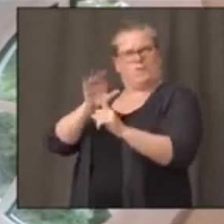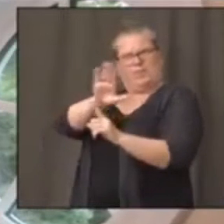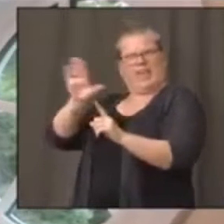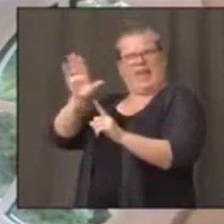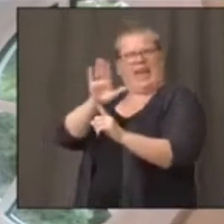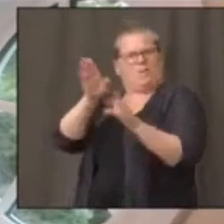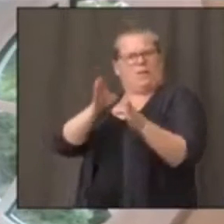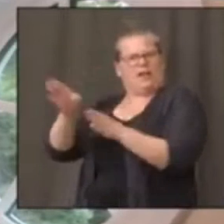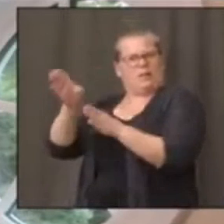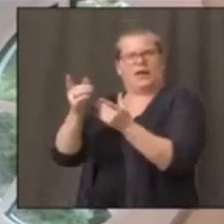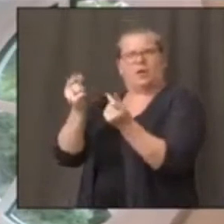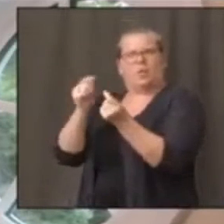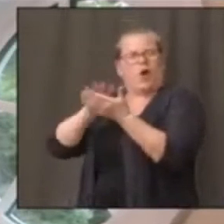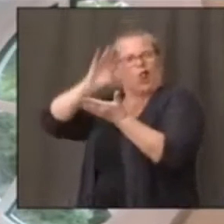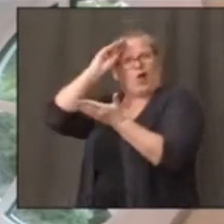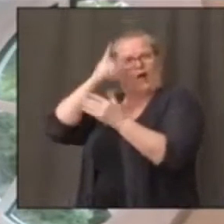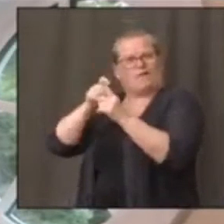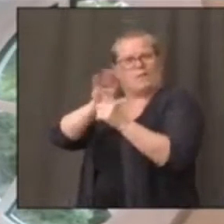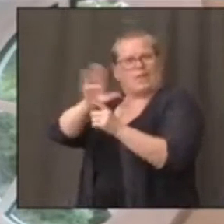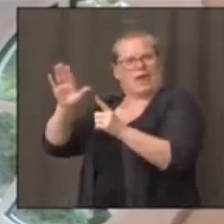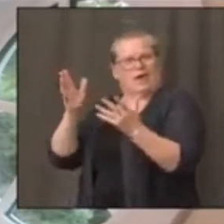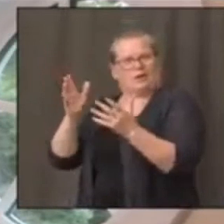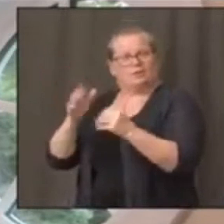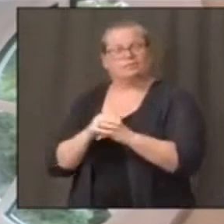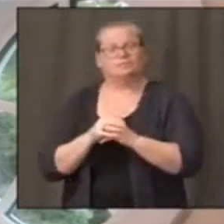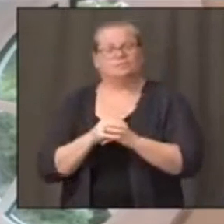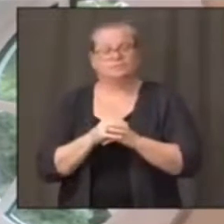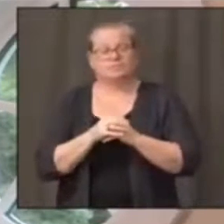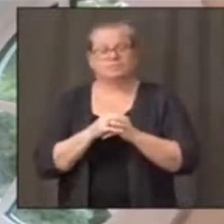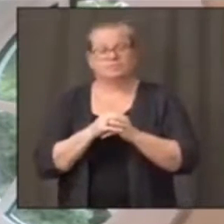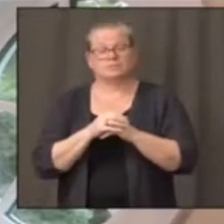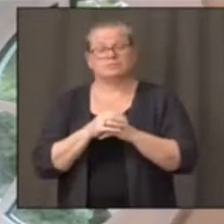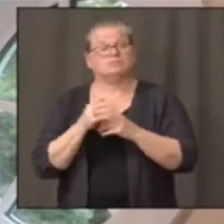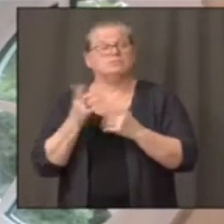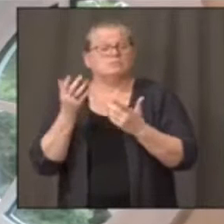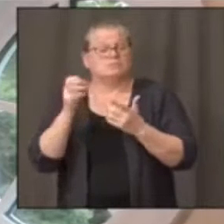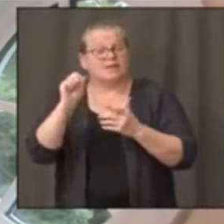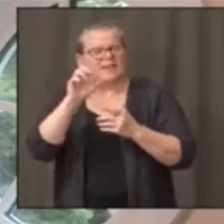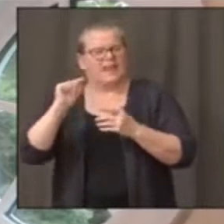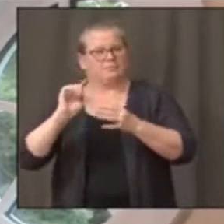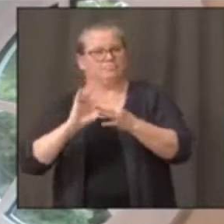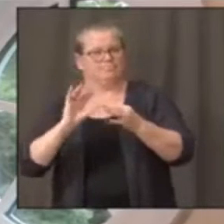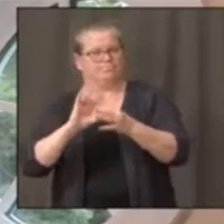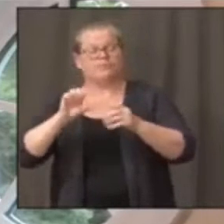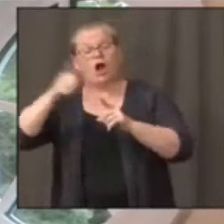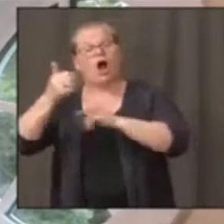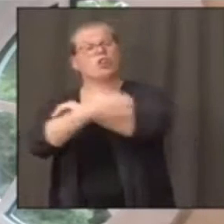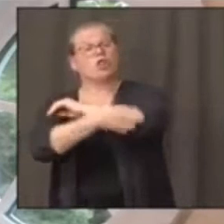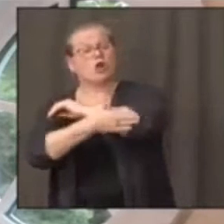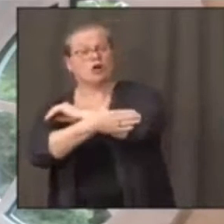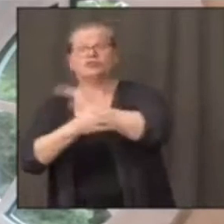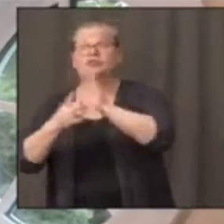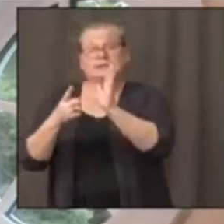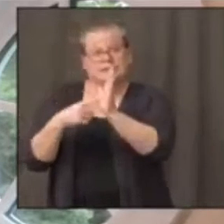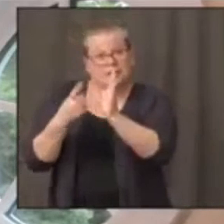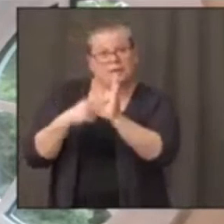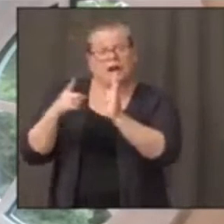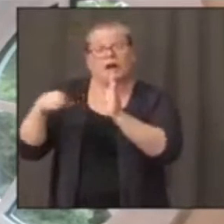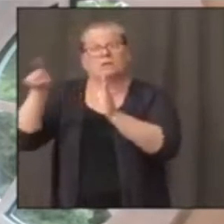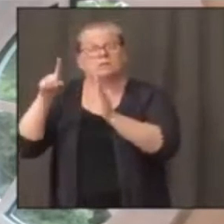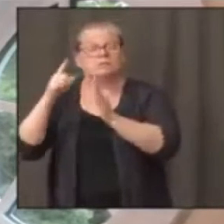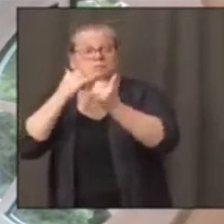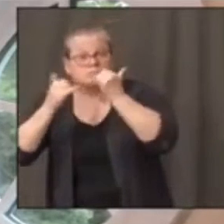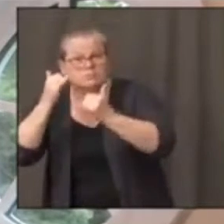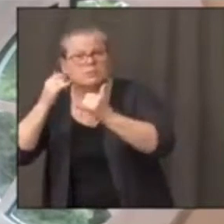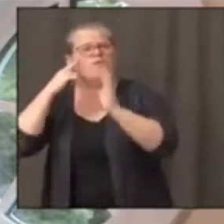lot of what they did with success or success to date are things that we're baking into the kinds of plans that we're doing in this state and other states are doing. In